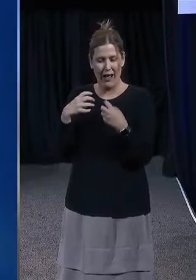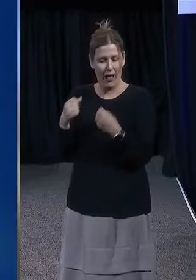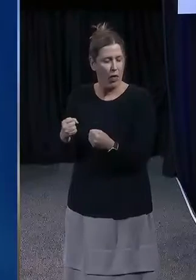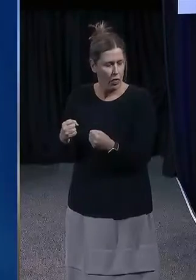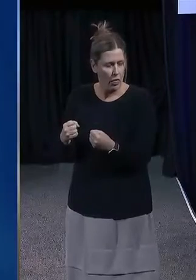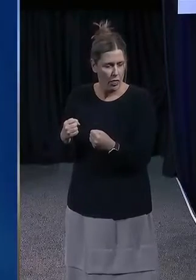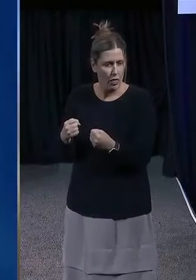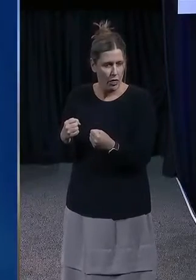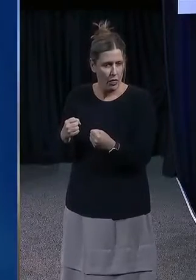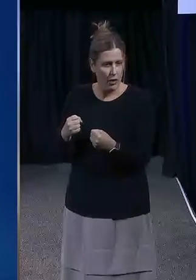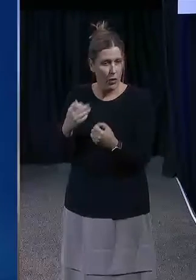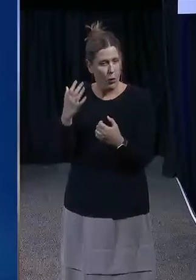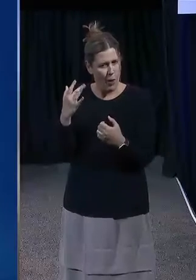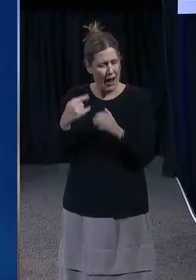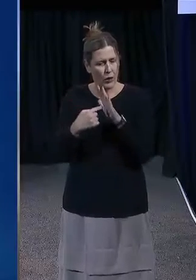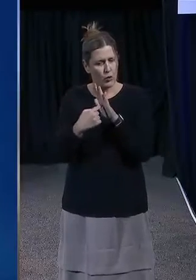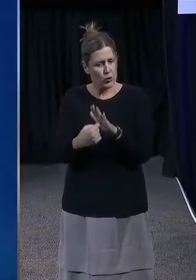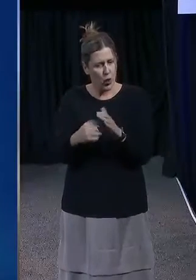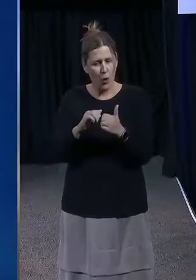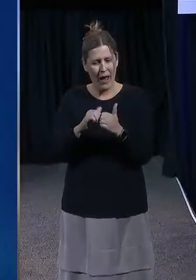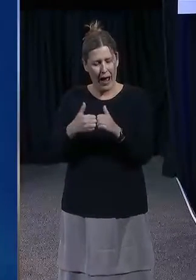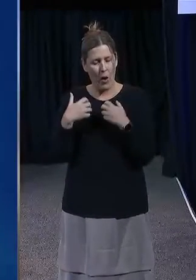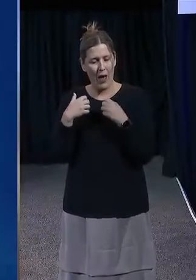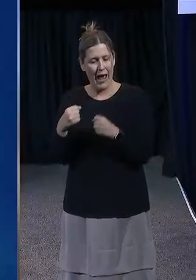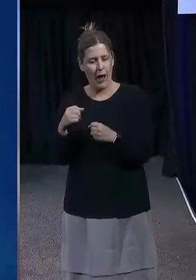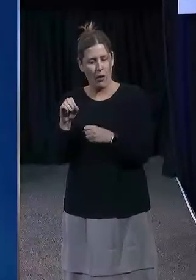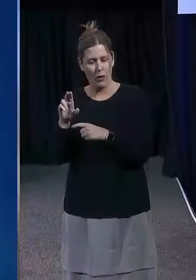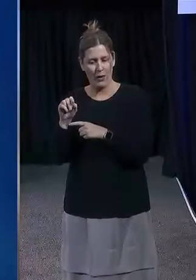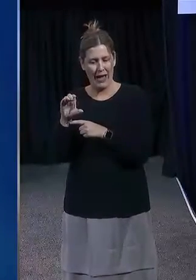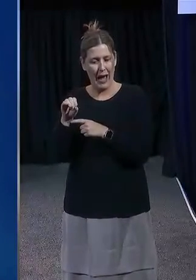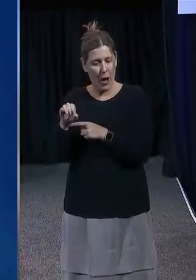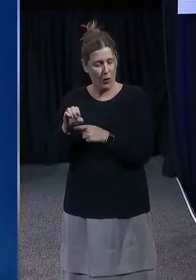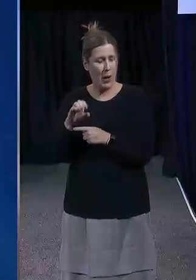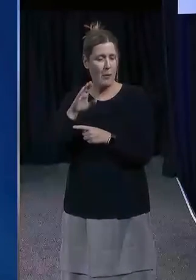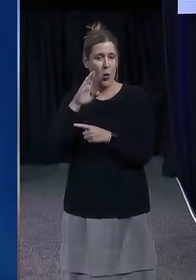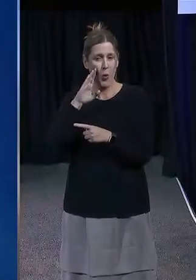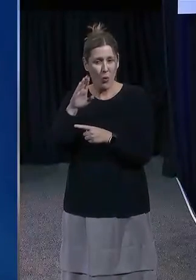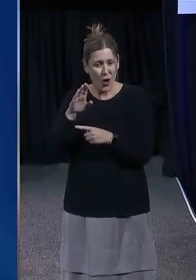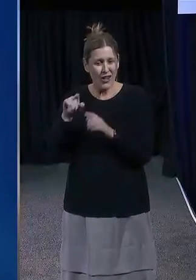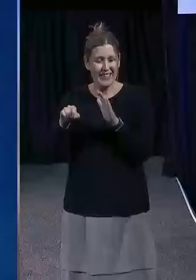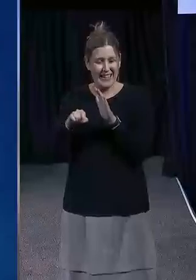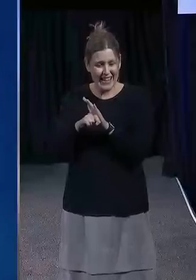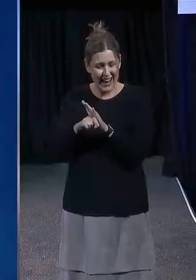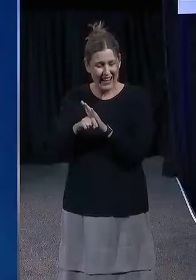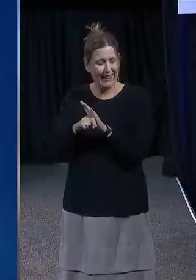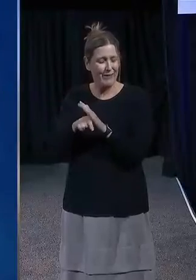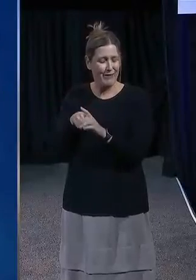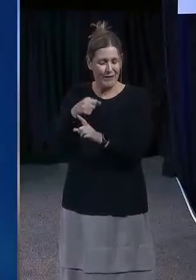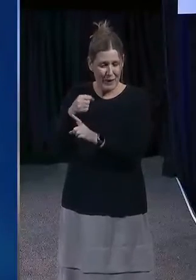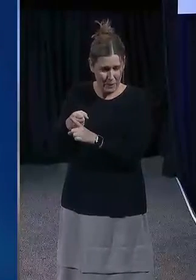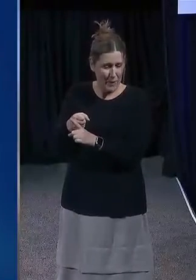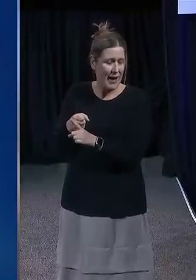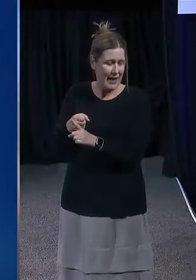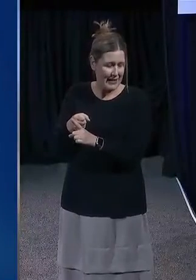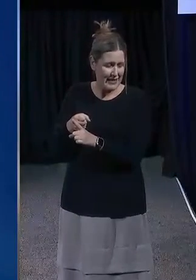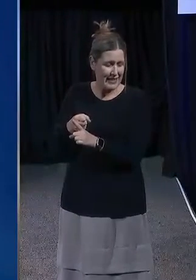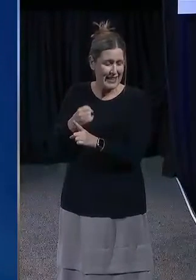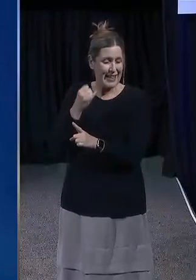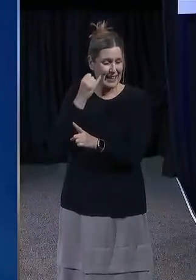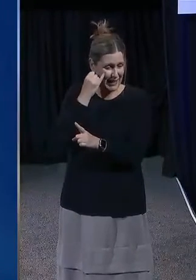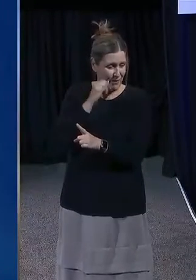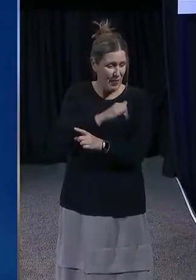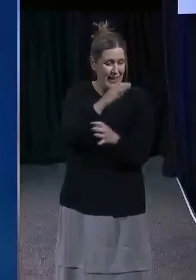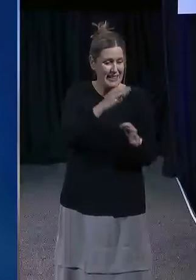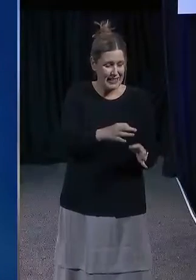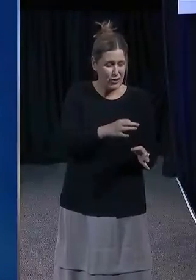health to show how health outcomes would be detrimentally and adversely affected by this